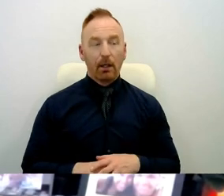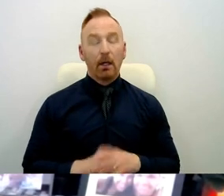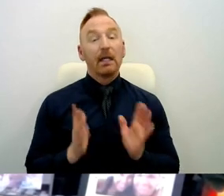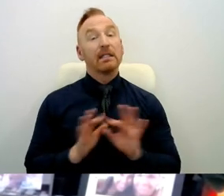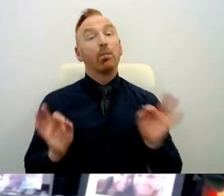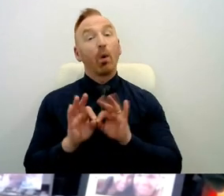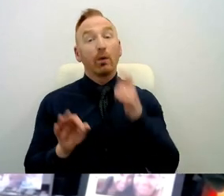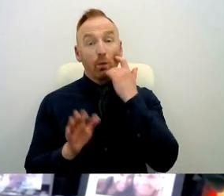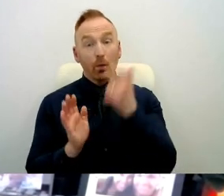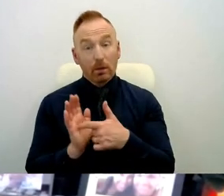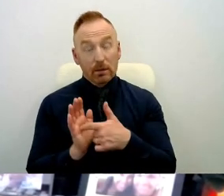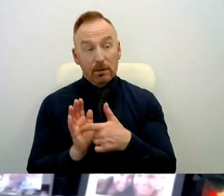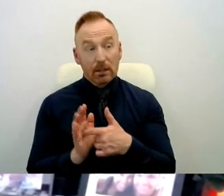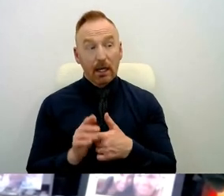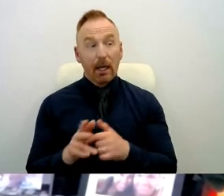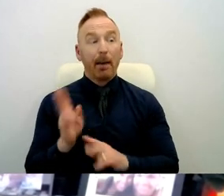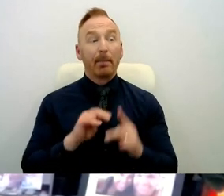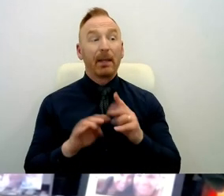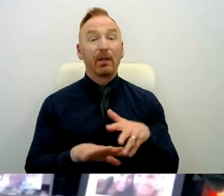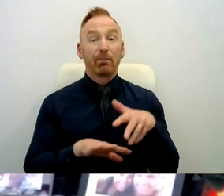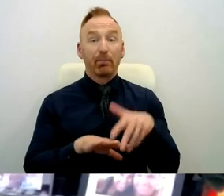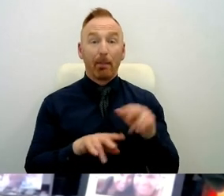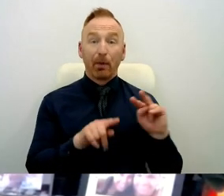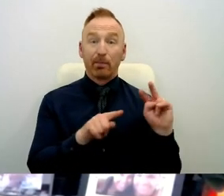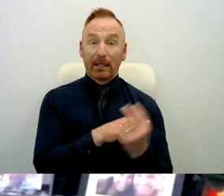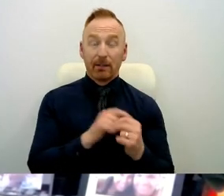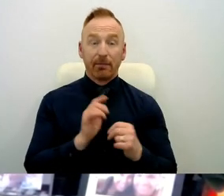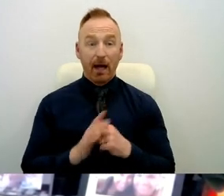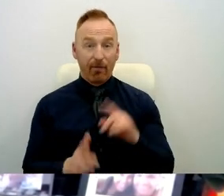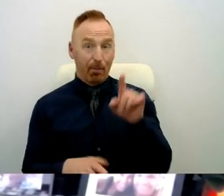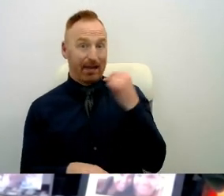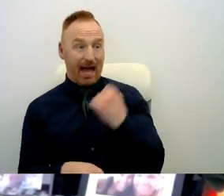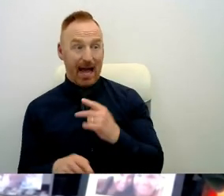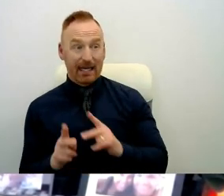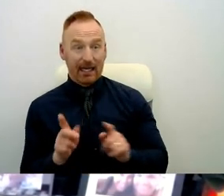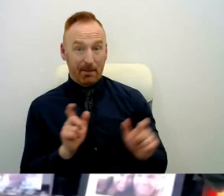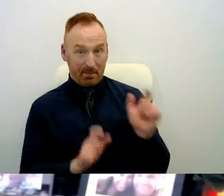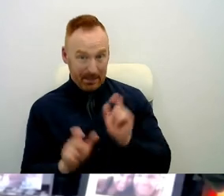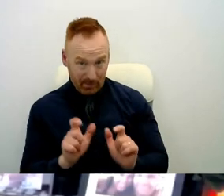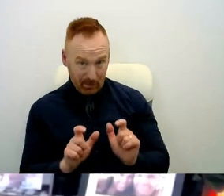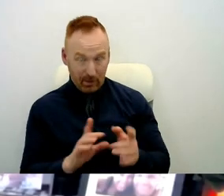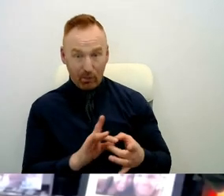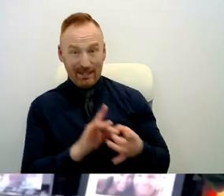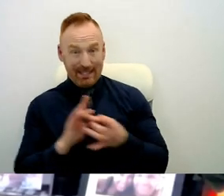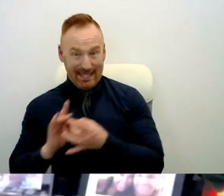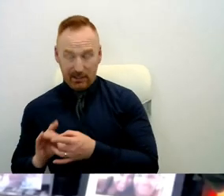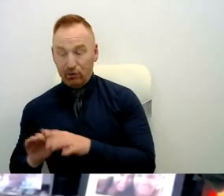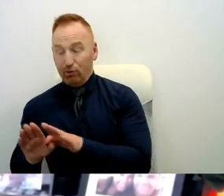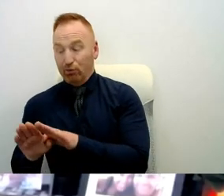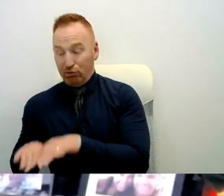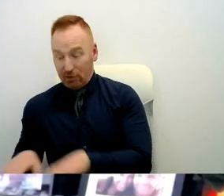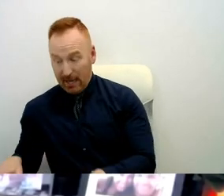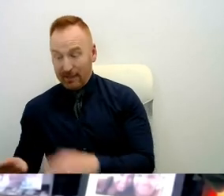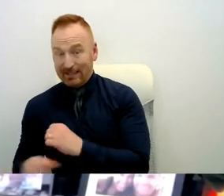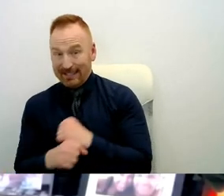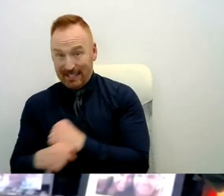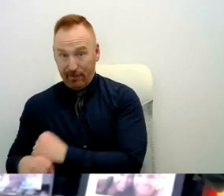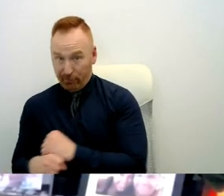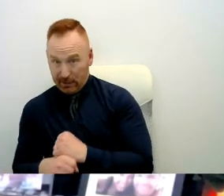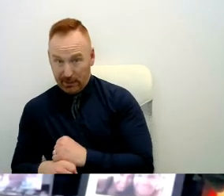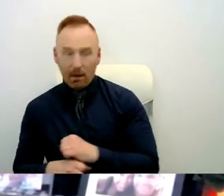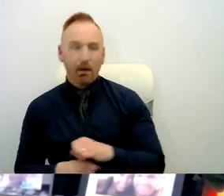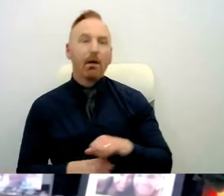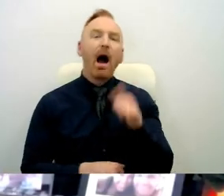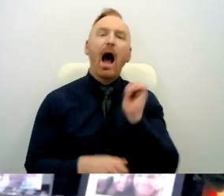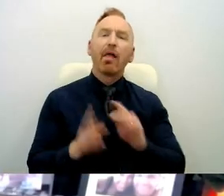It's important to note that those entrenched views about Black folks that came from the practice of chattel slavery also were